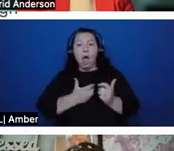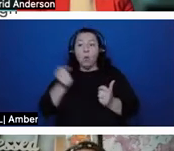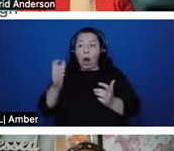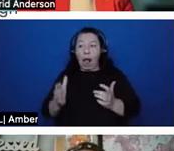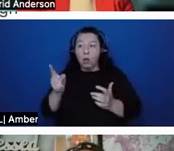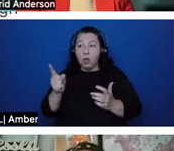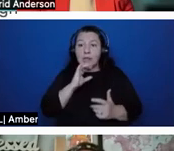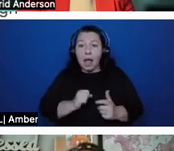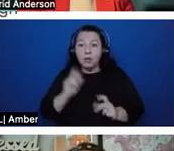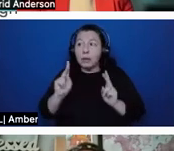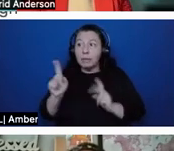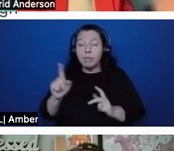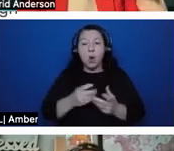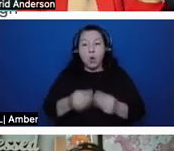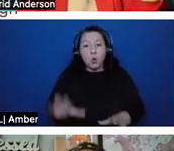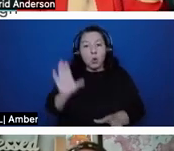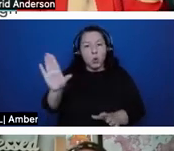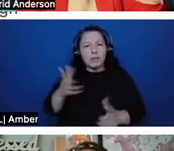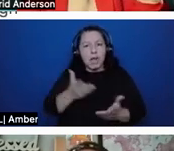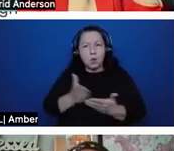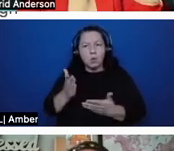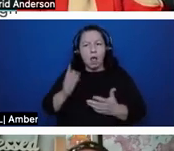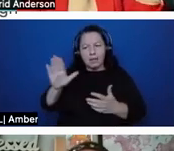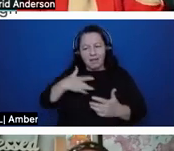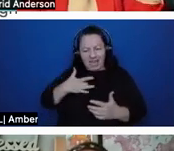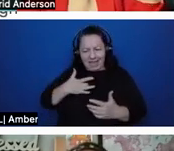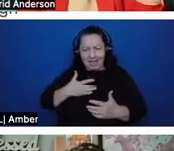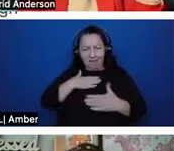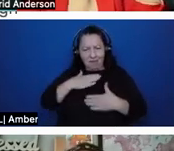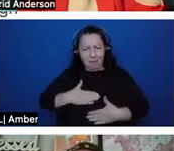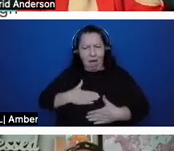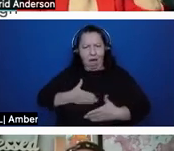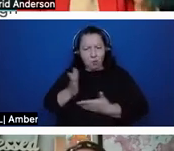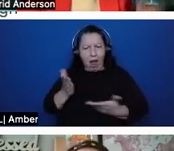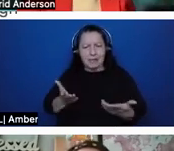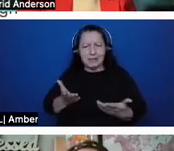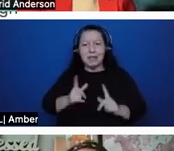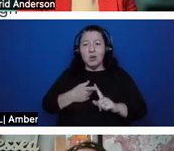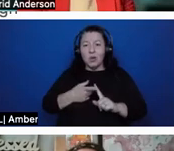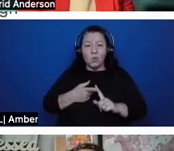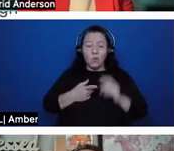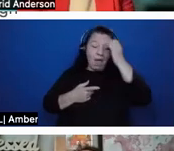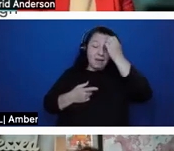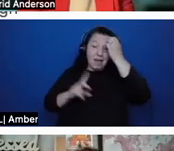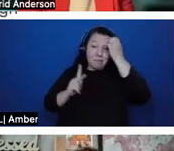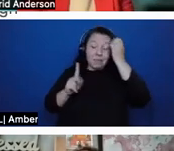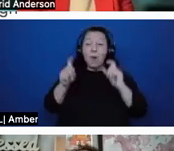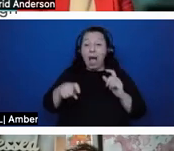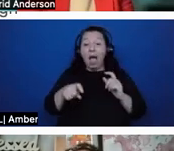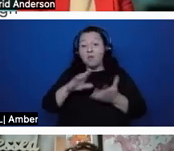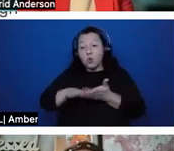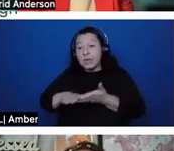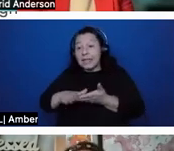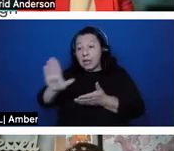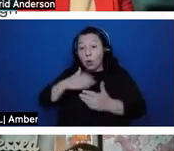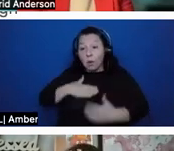points, where their own bodies get taken, not from them, but where when people are having to clean you and things like that, what does it really